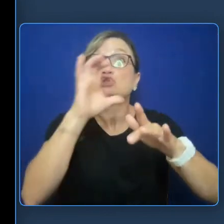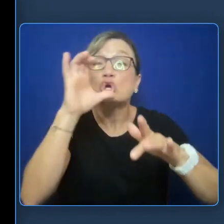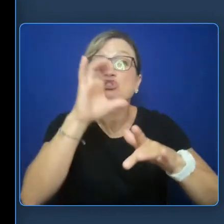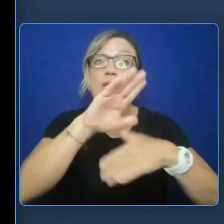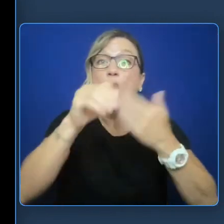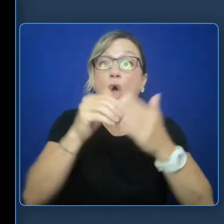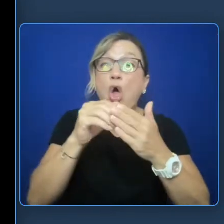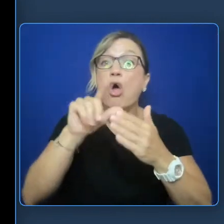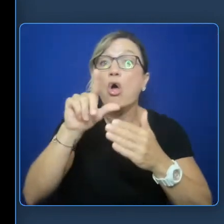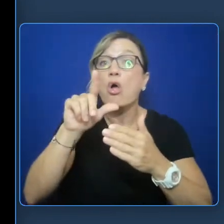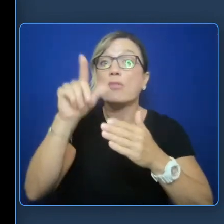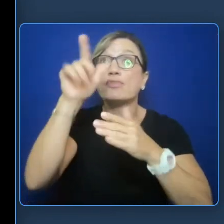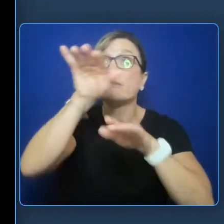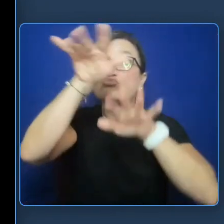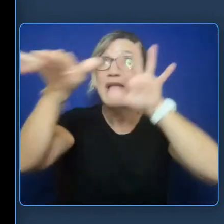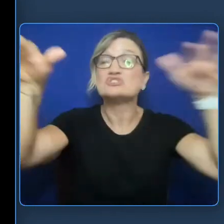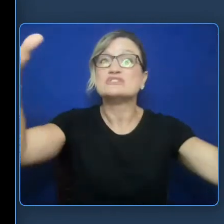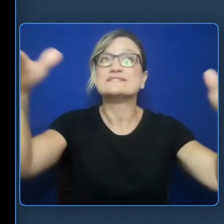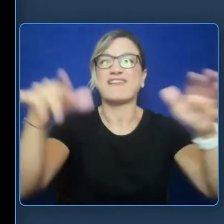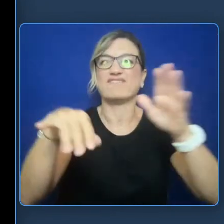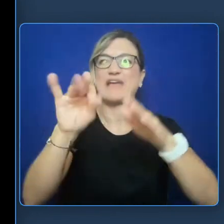tree limbs, and discover their joints.